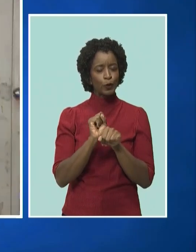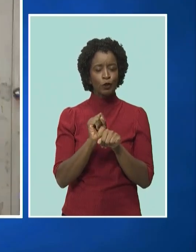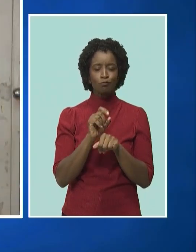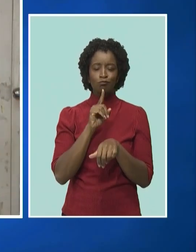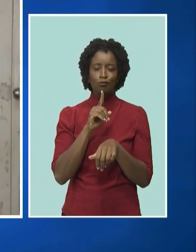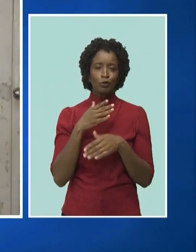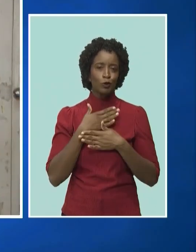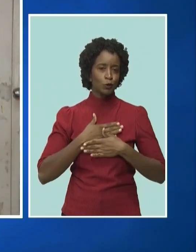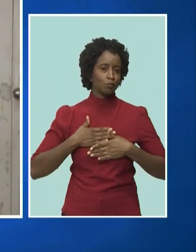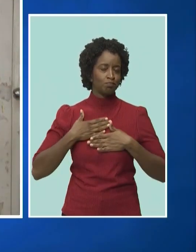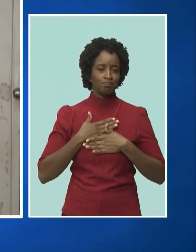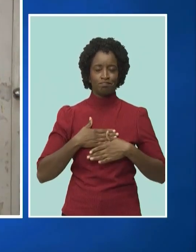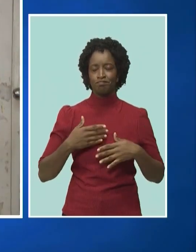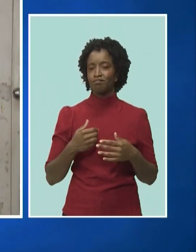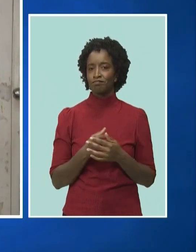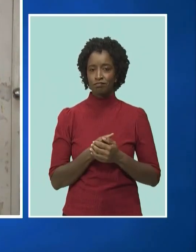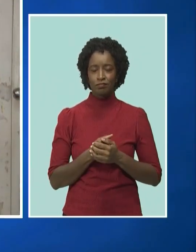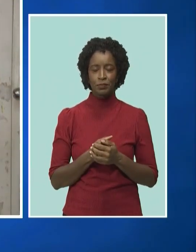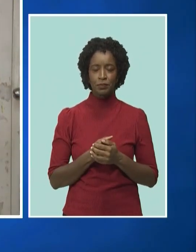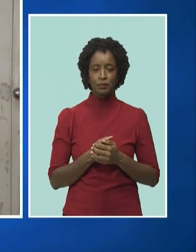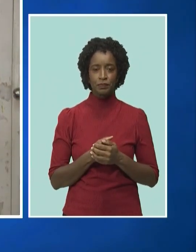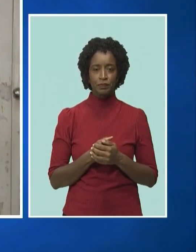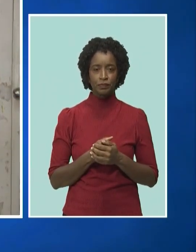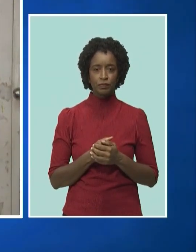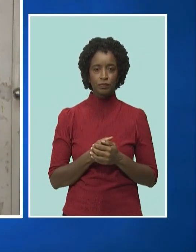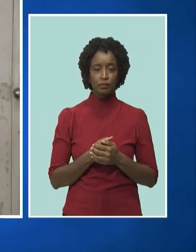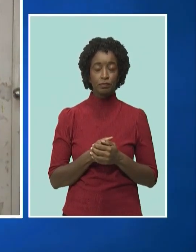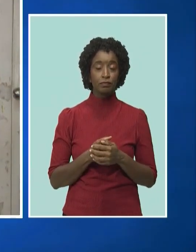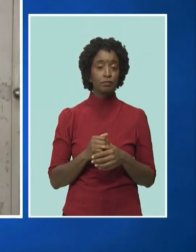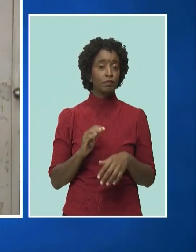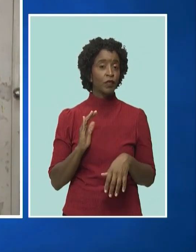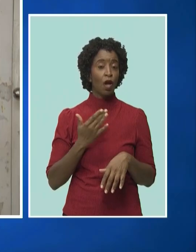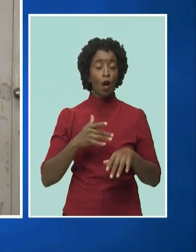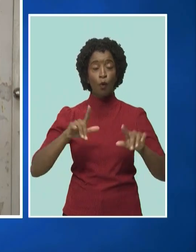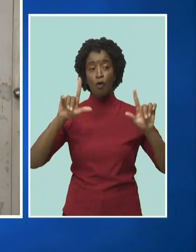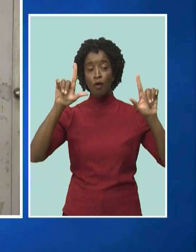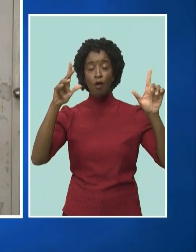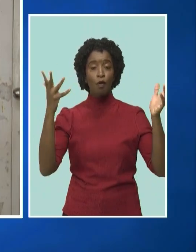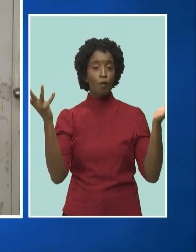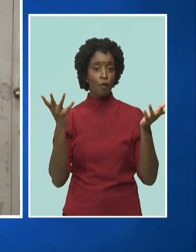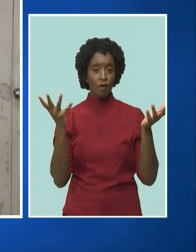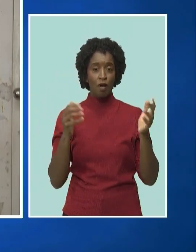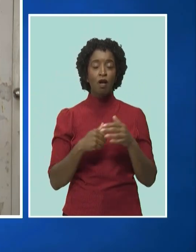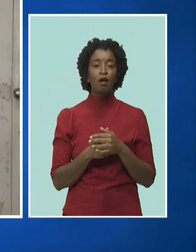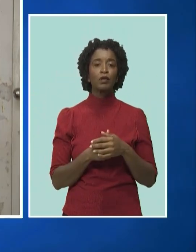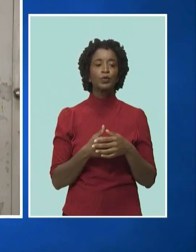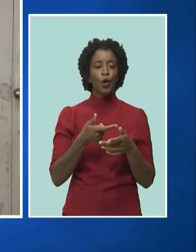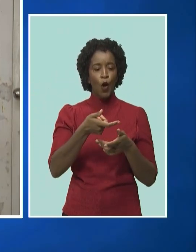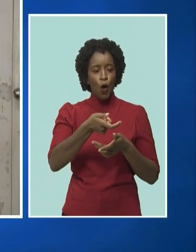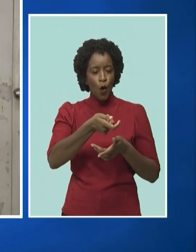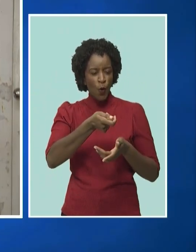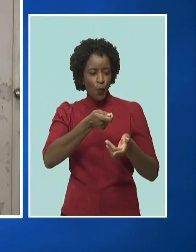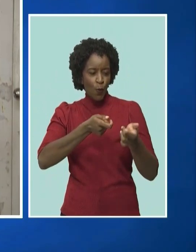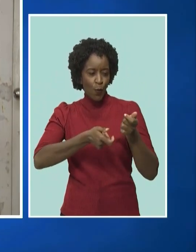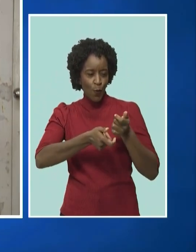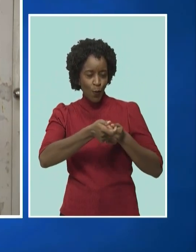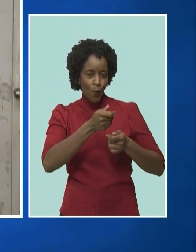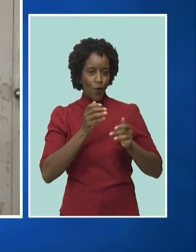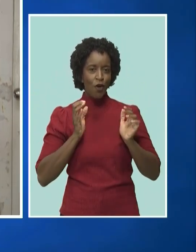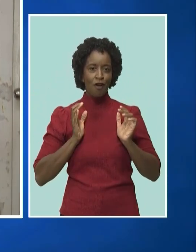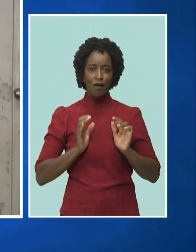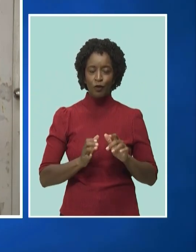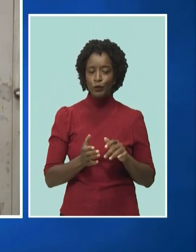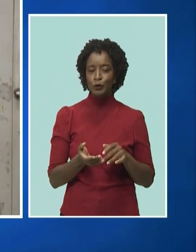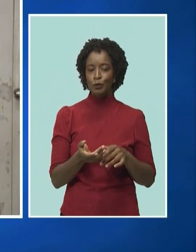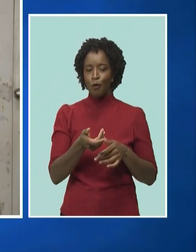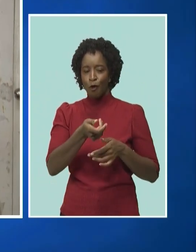have no complaints. Our slogan is that we're building our brand one customer at a time. We have so